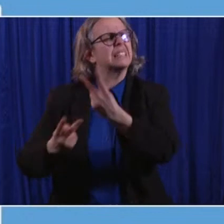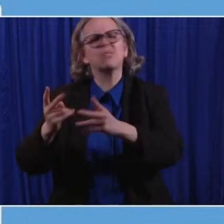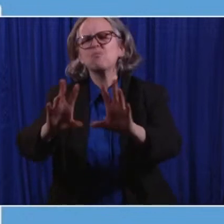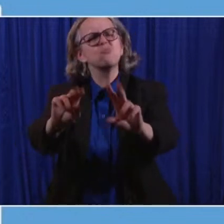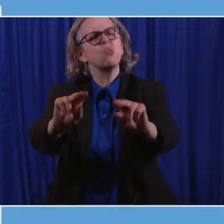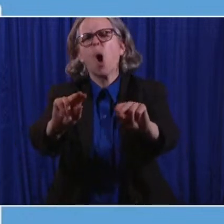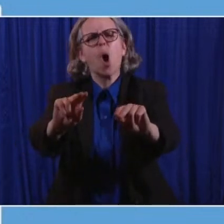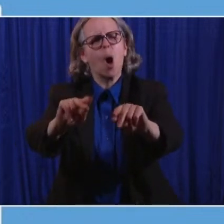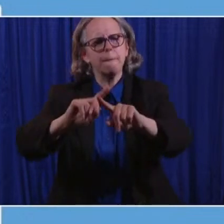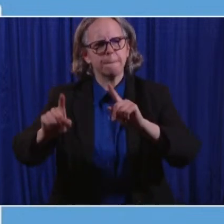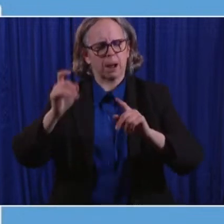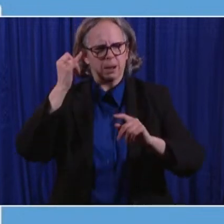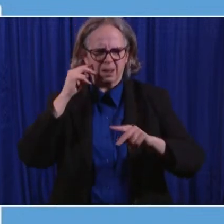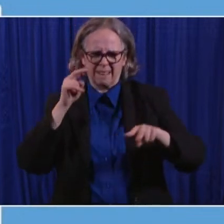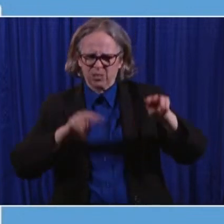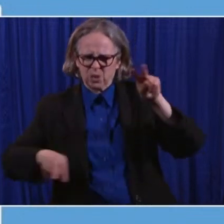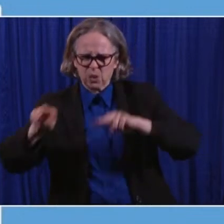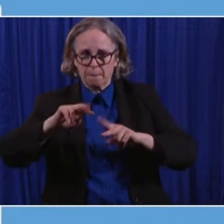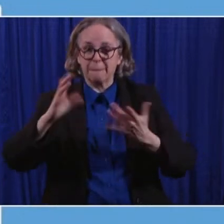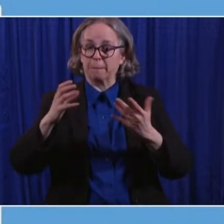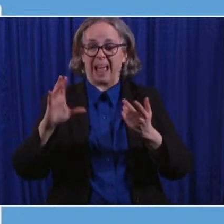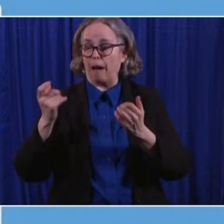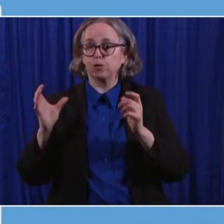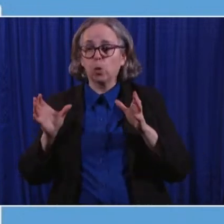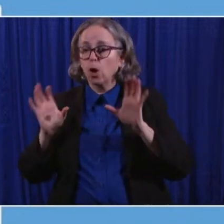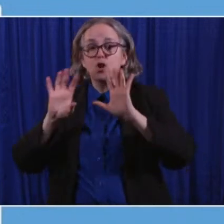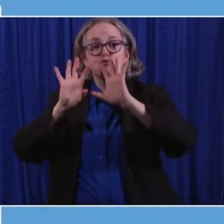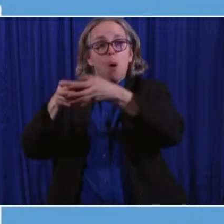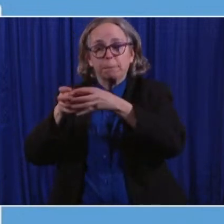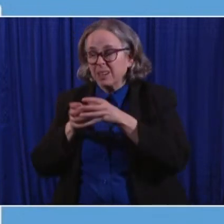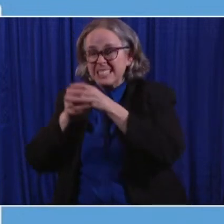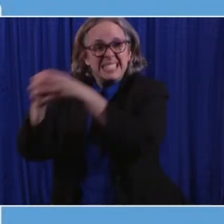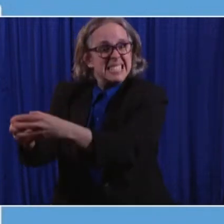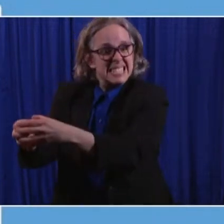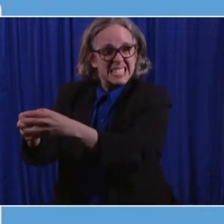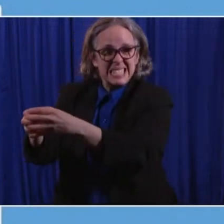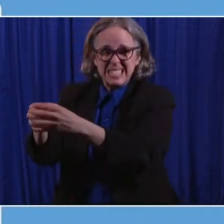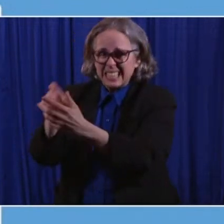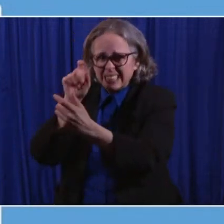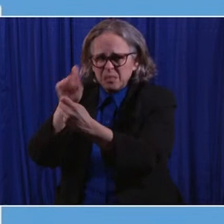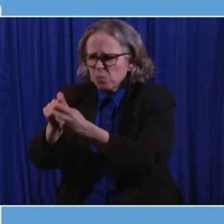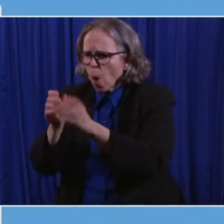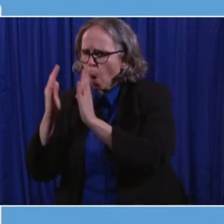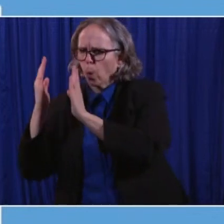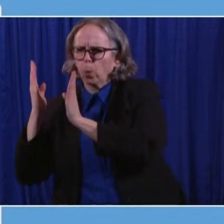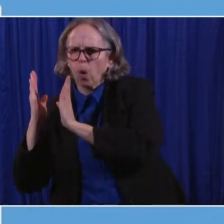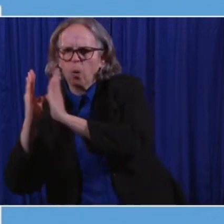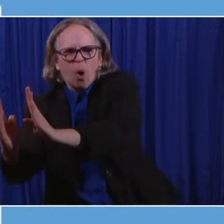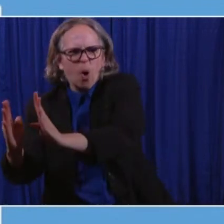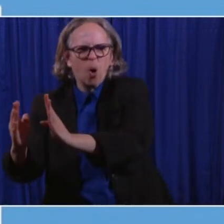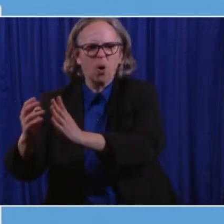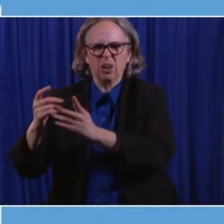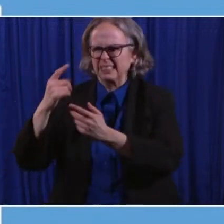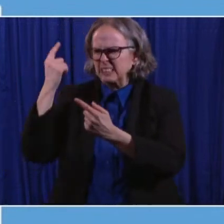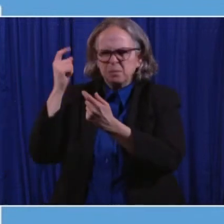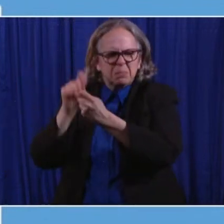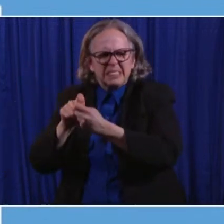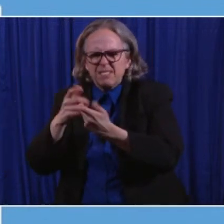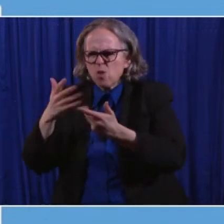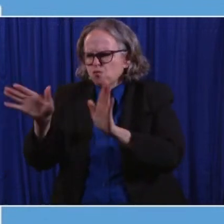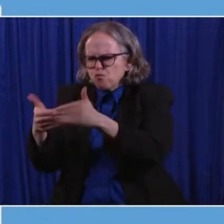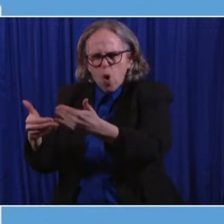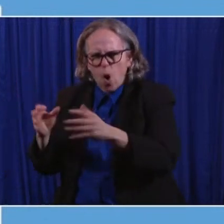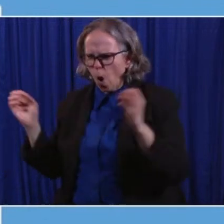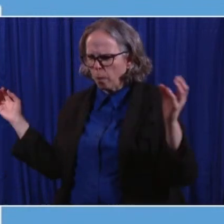single area of the facility. It's expected that the facility will continue to adhere to regulations and